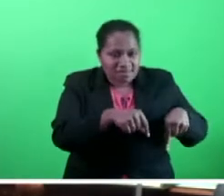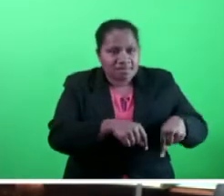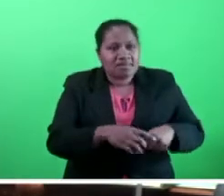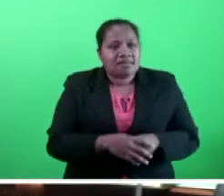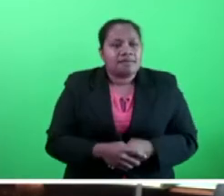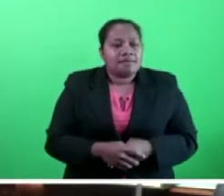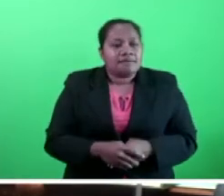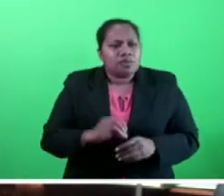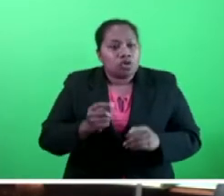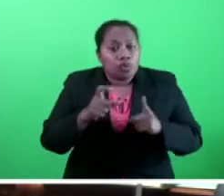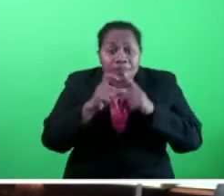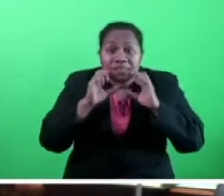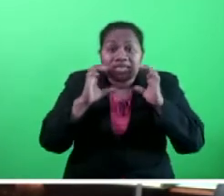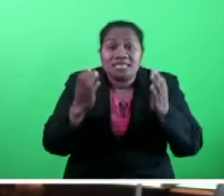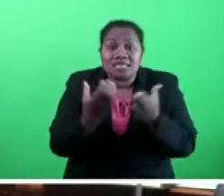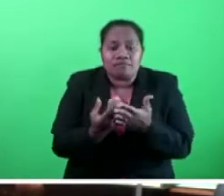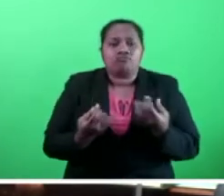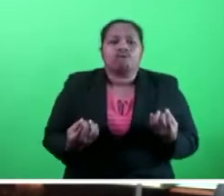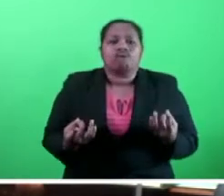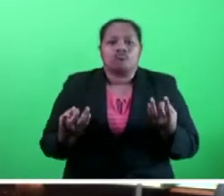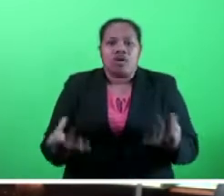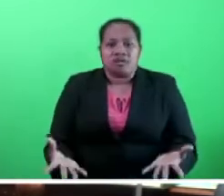ready. They'll be ready for